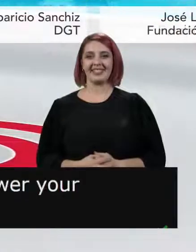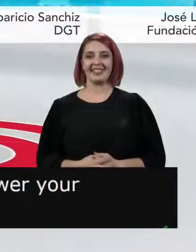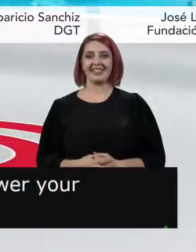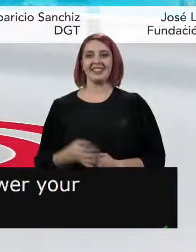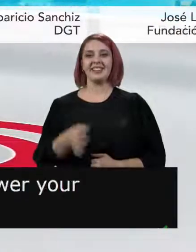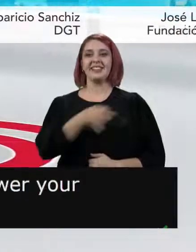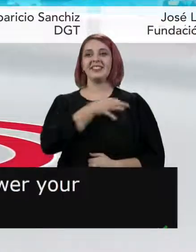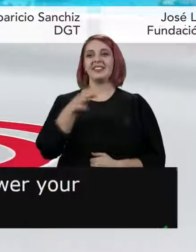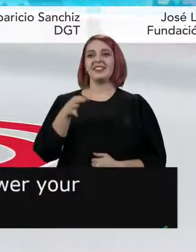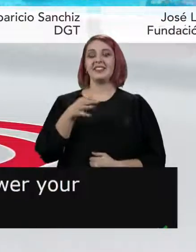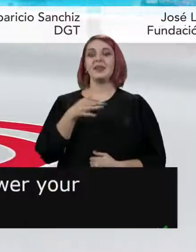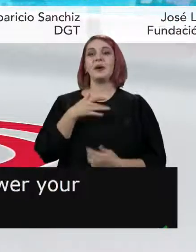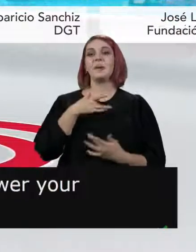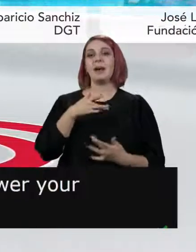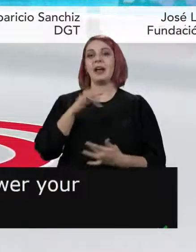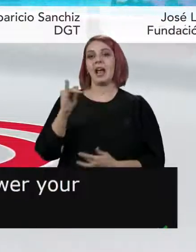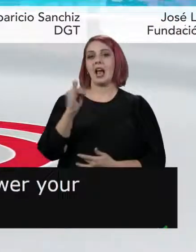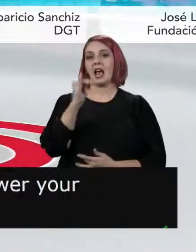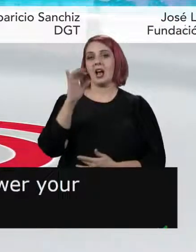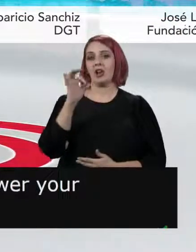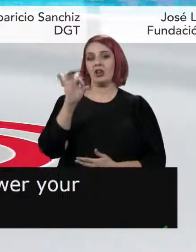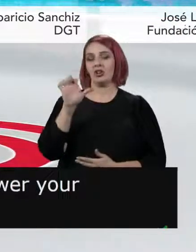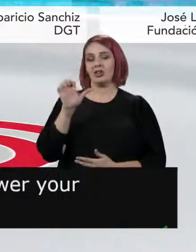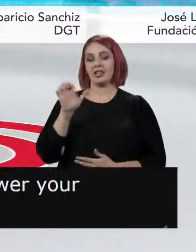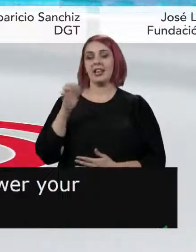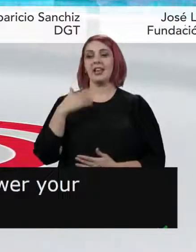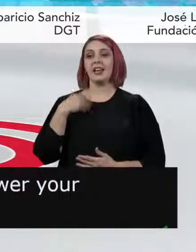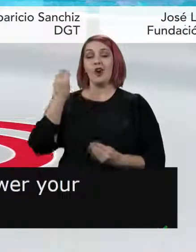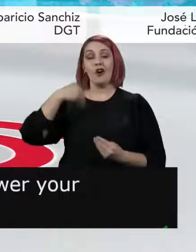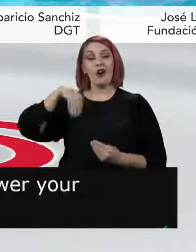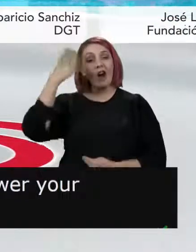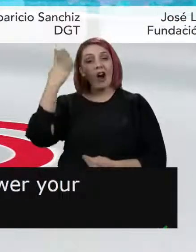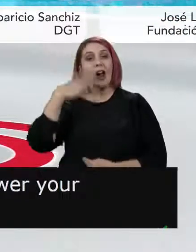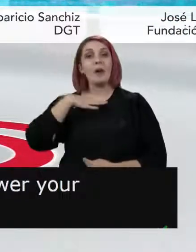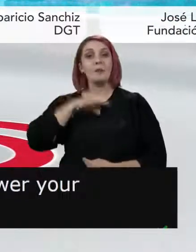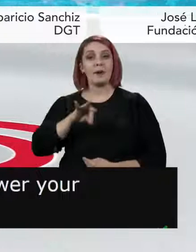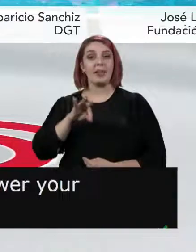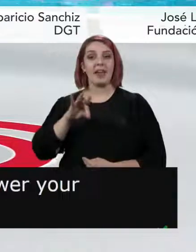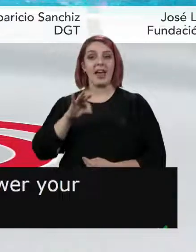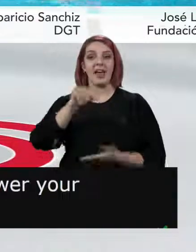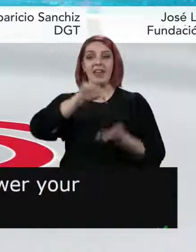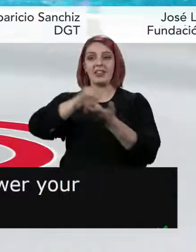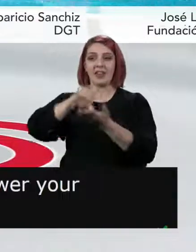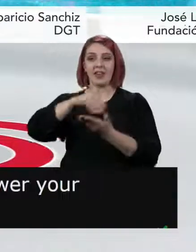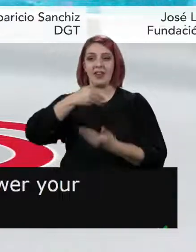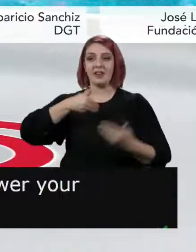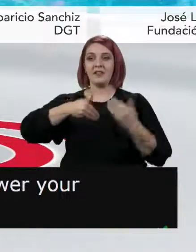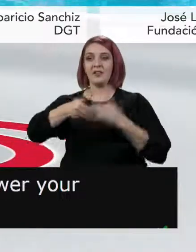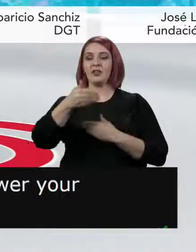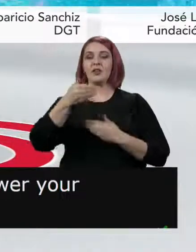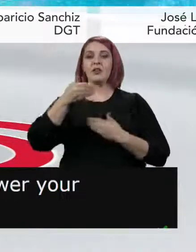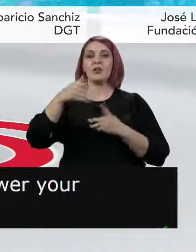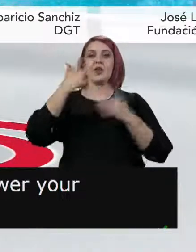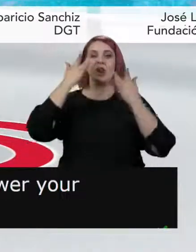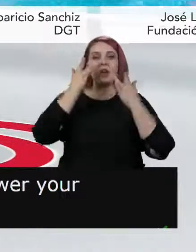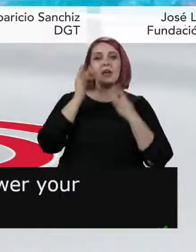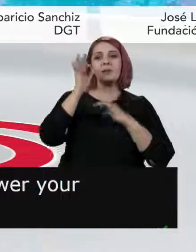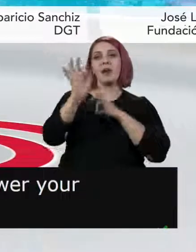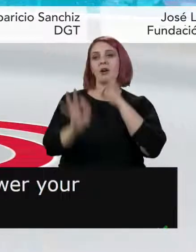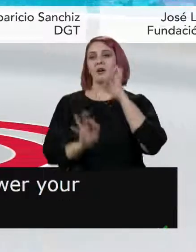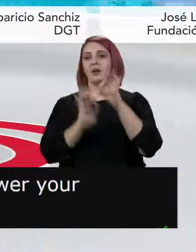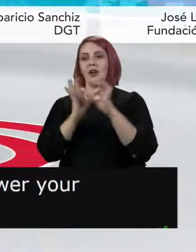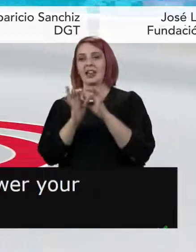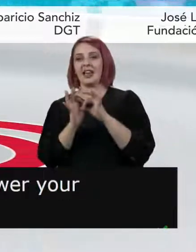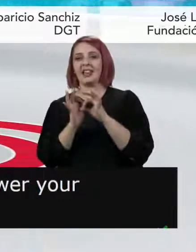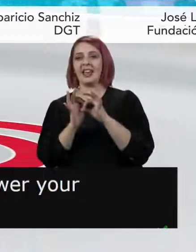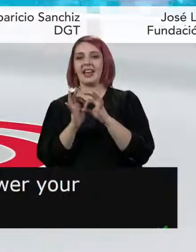Fenomenal, María José. Pues gracias. La verdad que ojalá podamos disfrutar de esas ciudades del futuro limpias, organizadas,